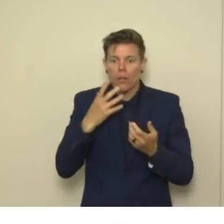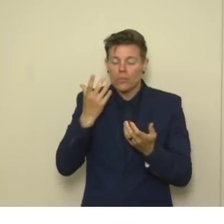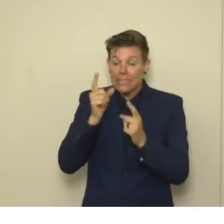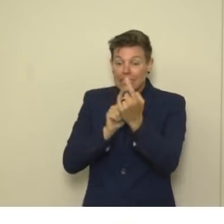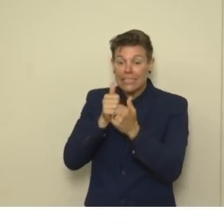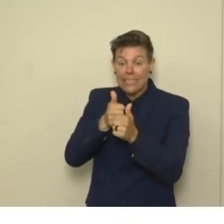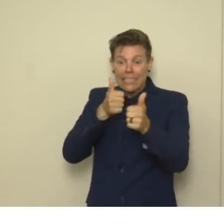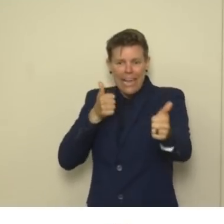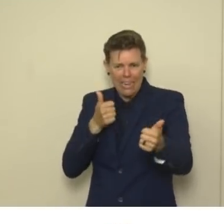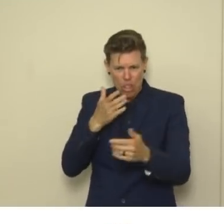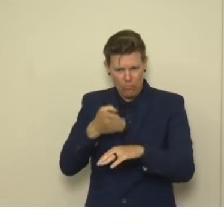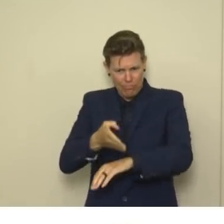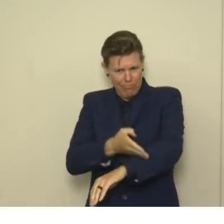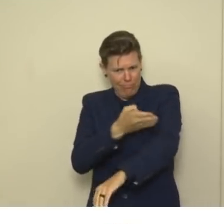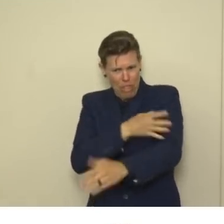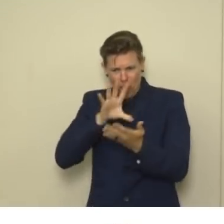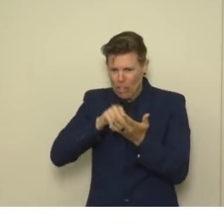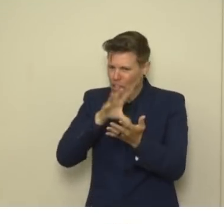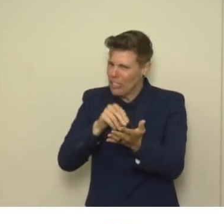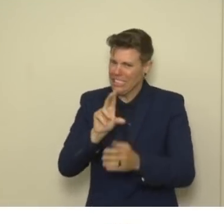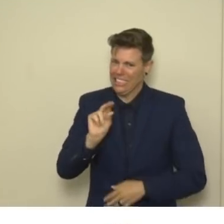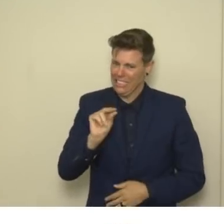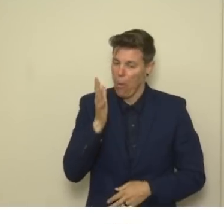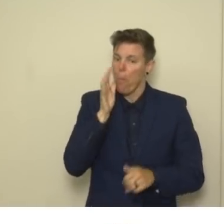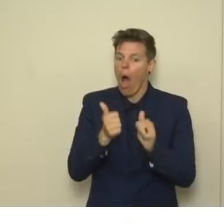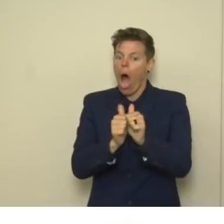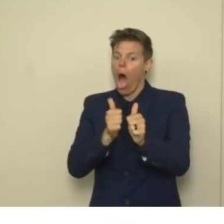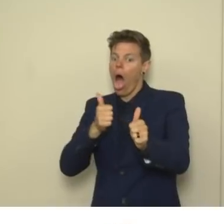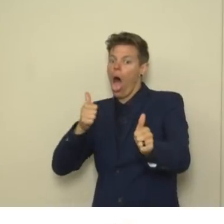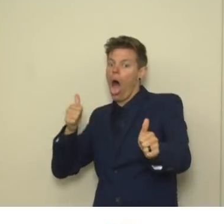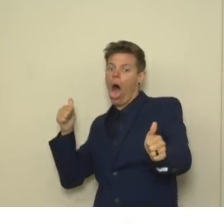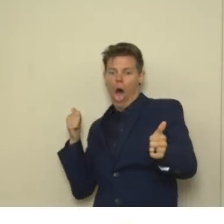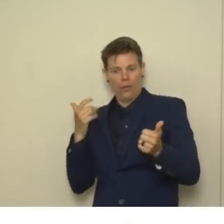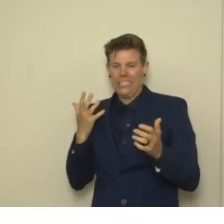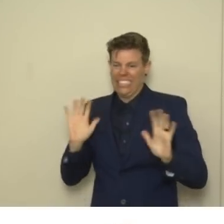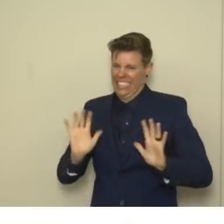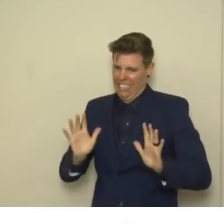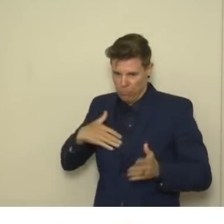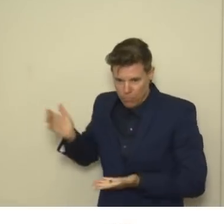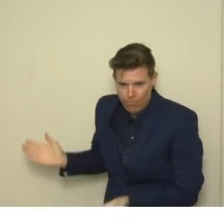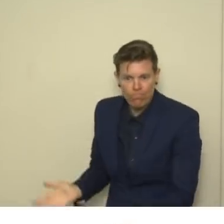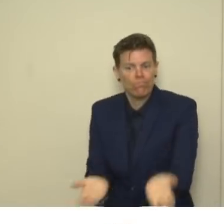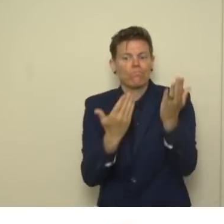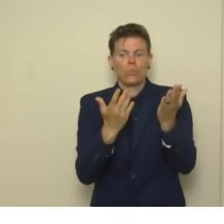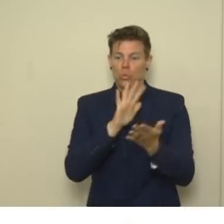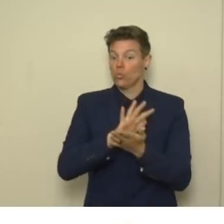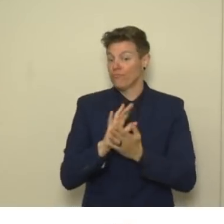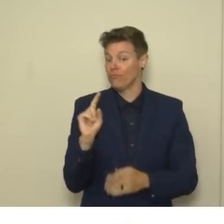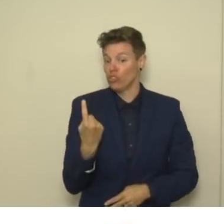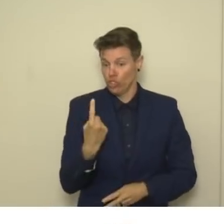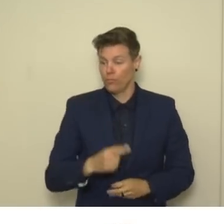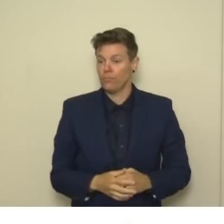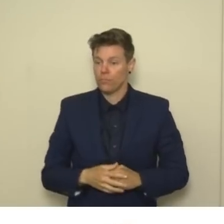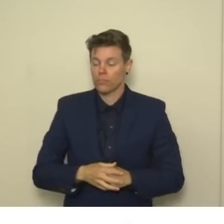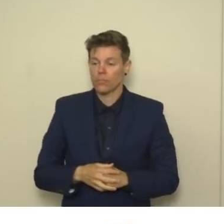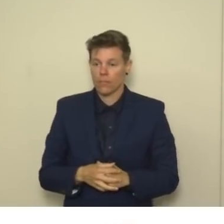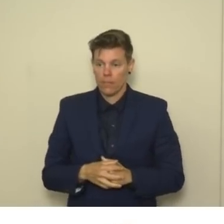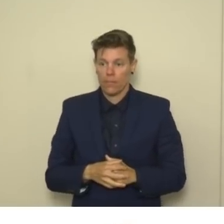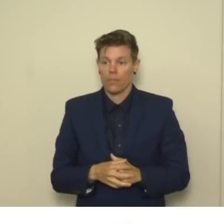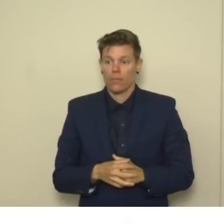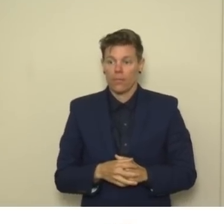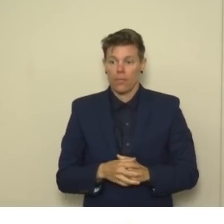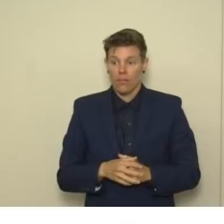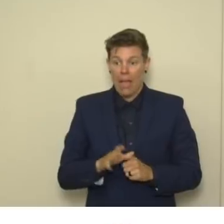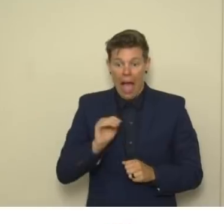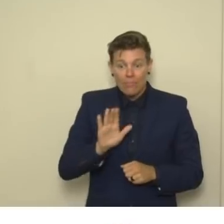And third, it's an incredible group to begin to work on, because they're the toughest group on some of the public health